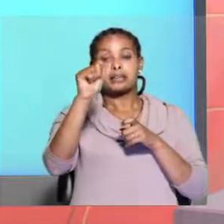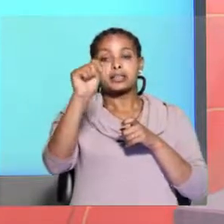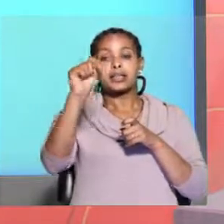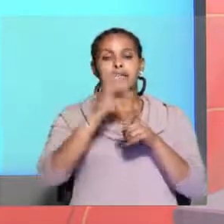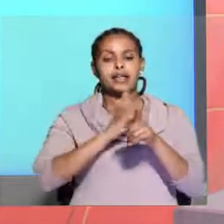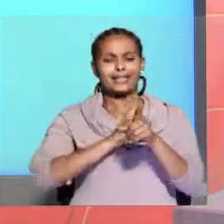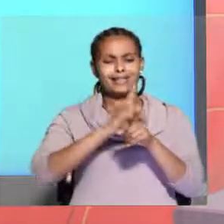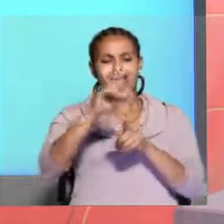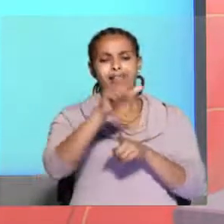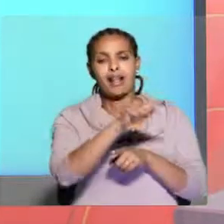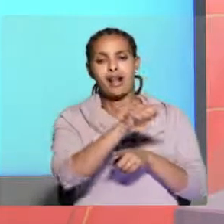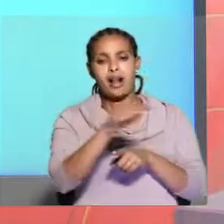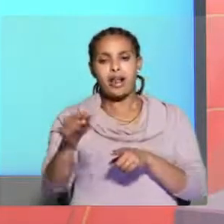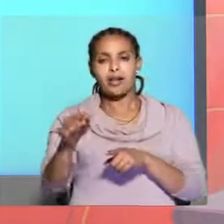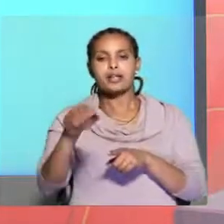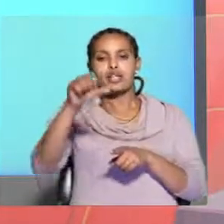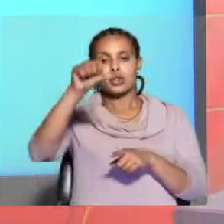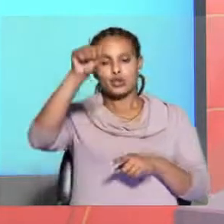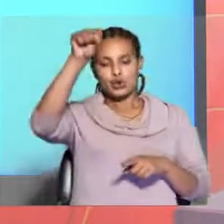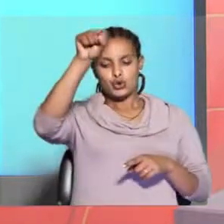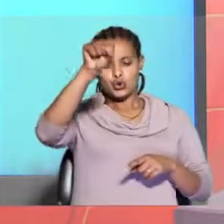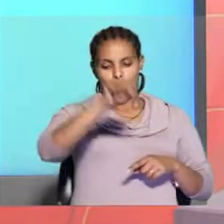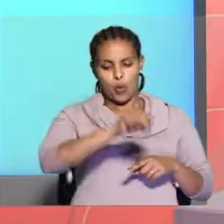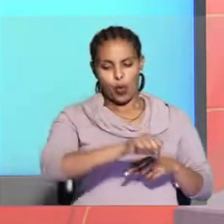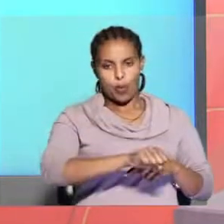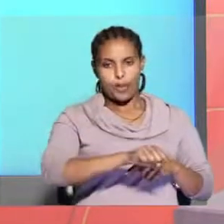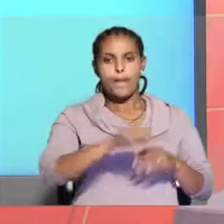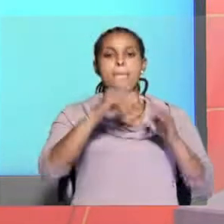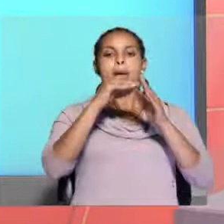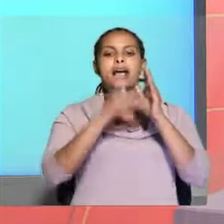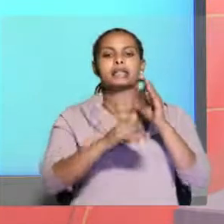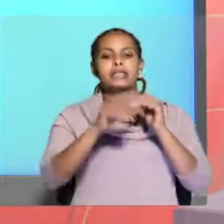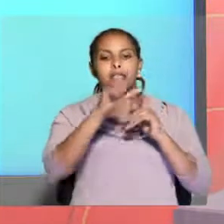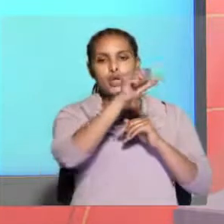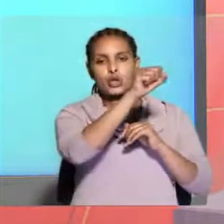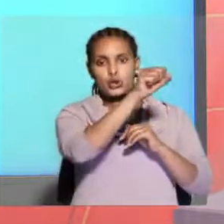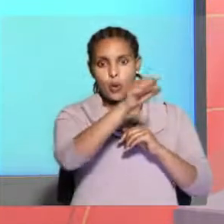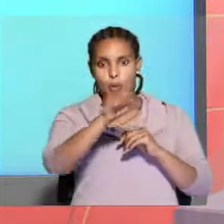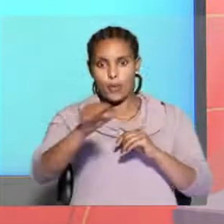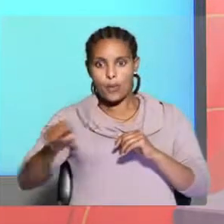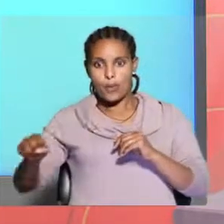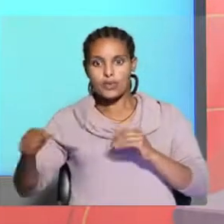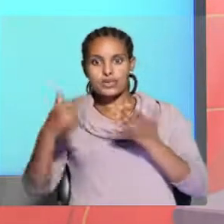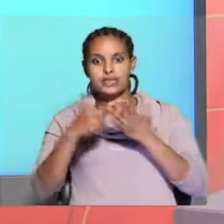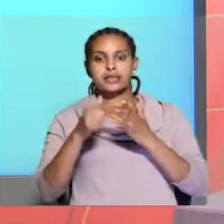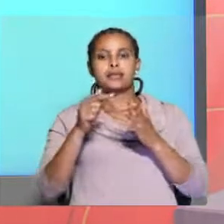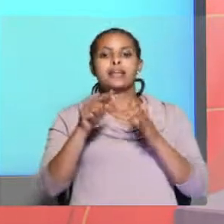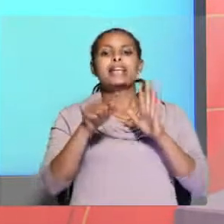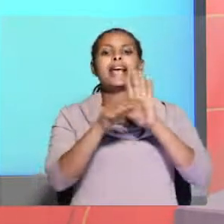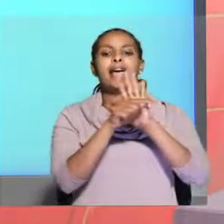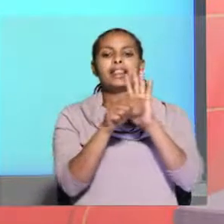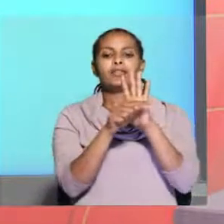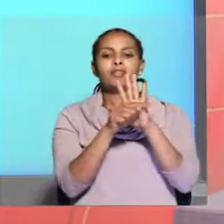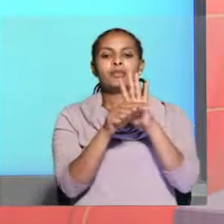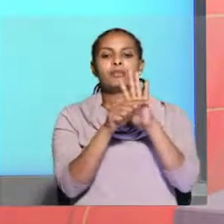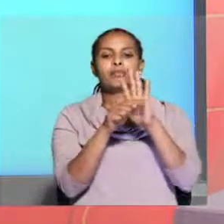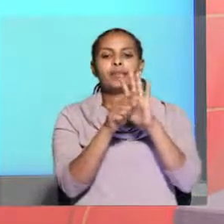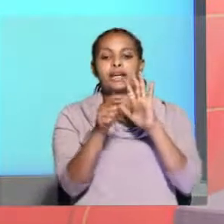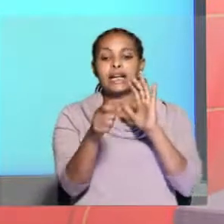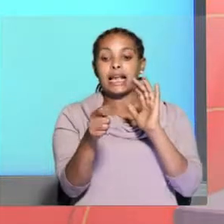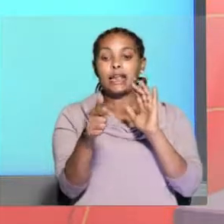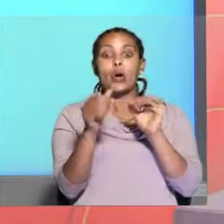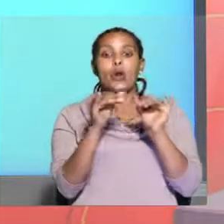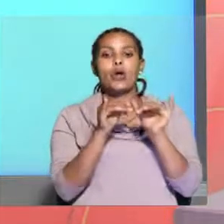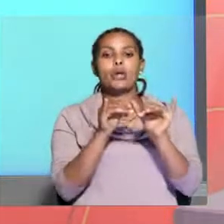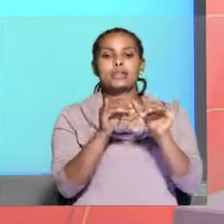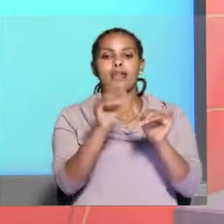line with slope minus k. Slope of this line is negative rate